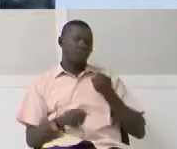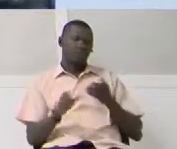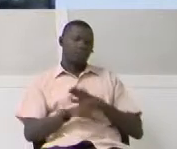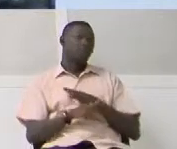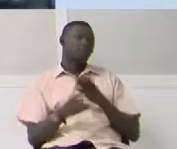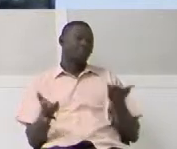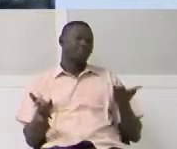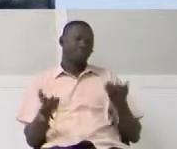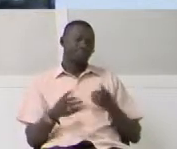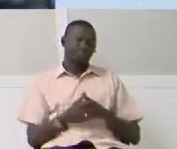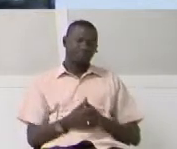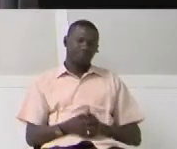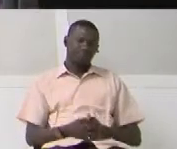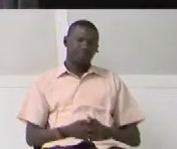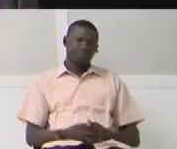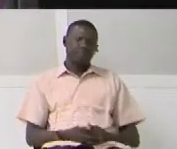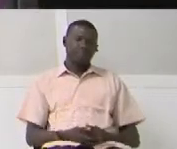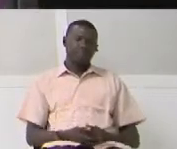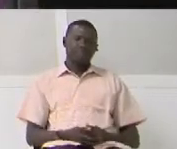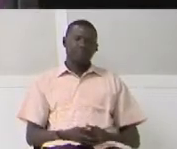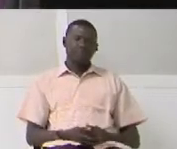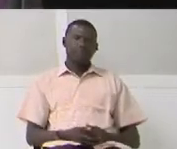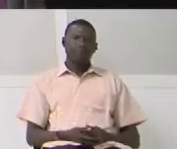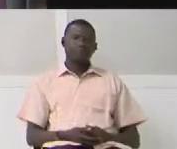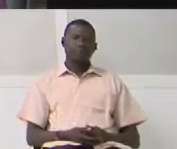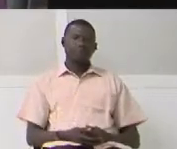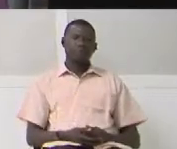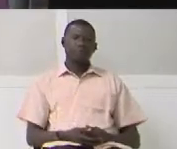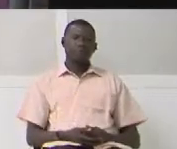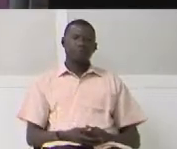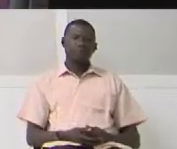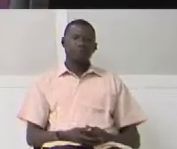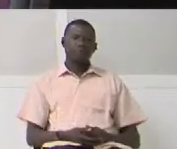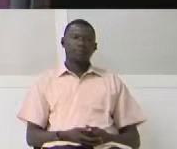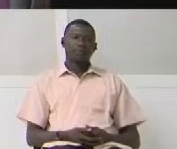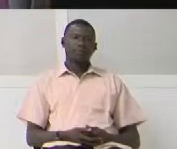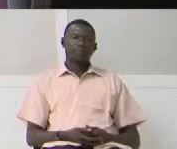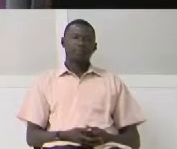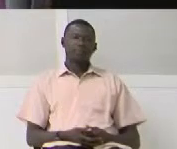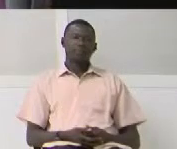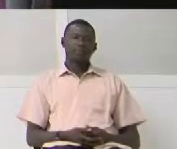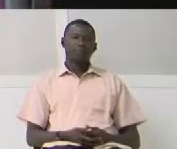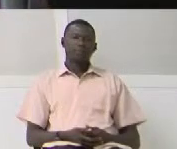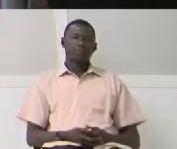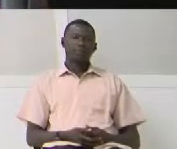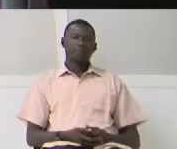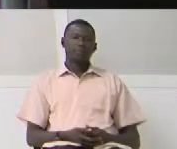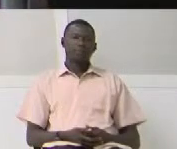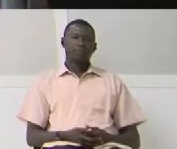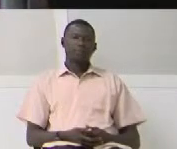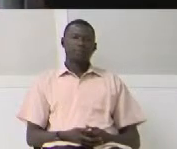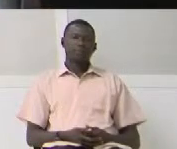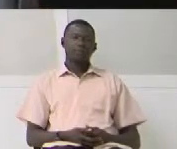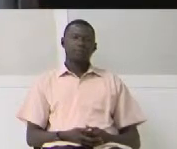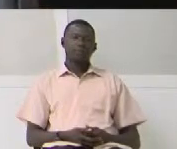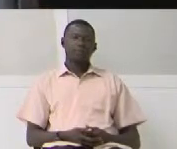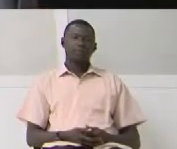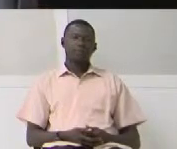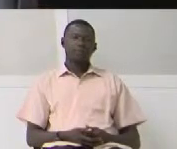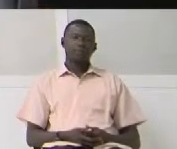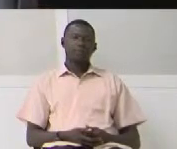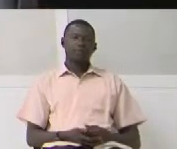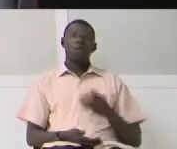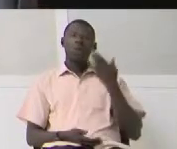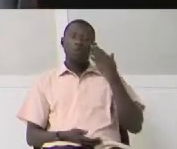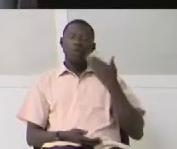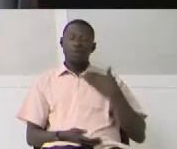Bima neke buñ yobo affaire ci Bunti State House bima sa ma mention ne ñom ñata ñoo gëna ci ak Badjinka Ousmane